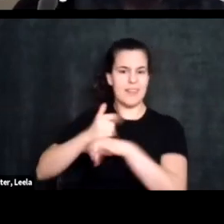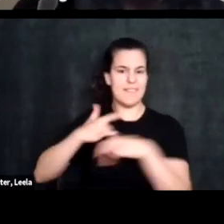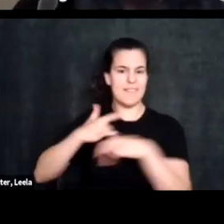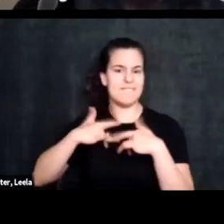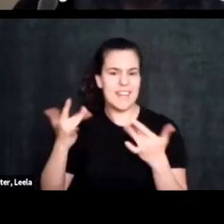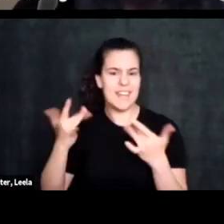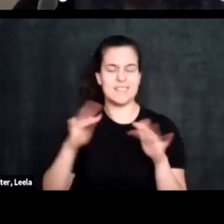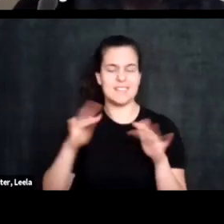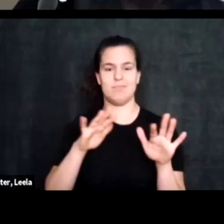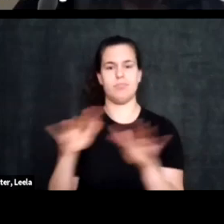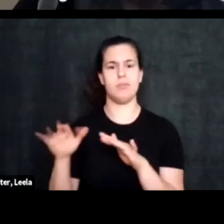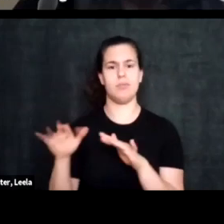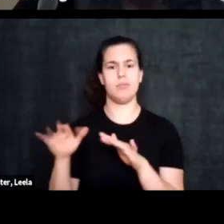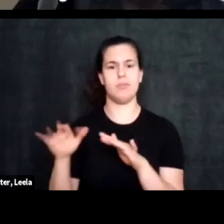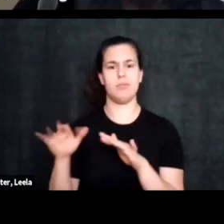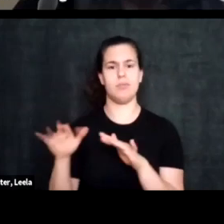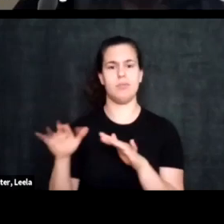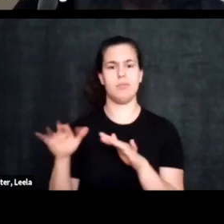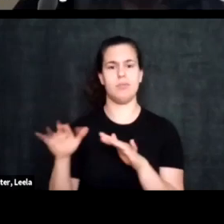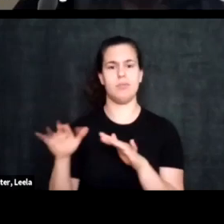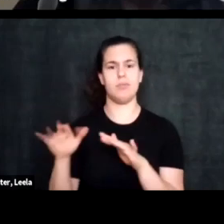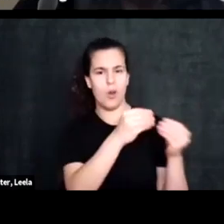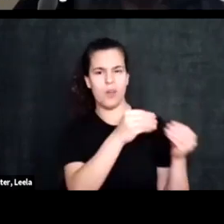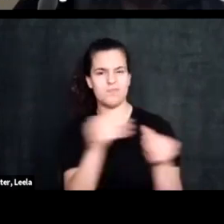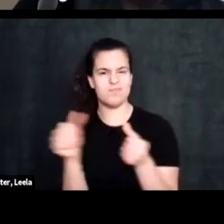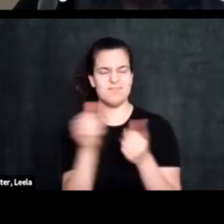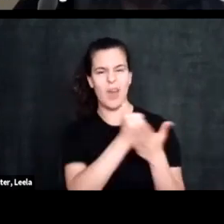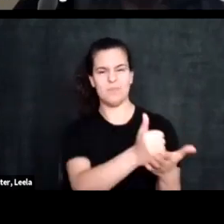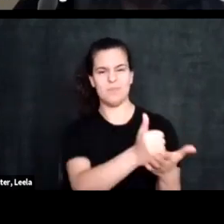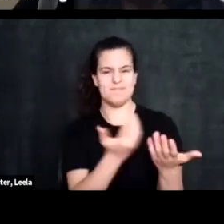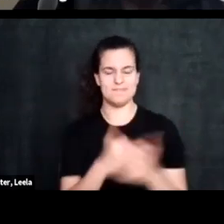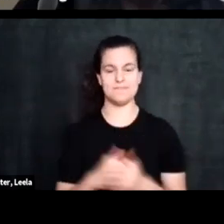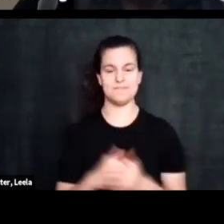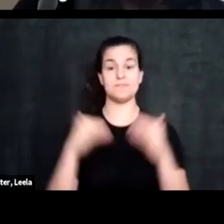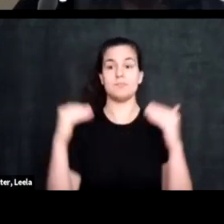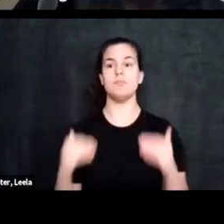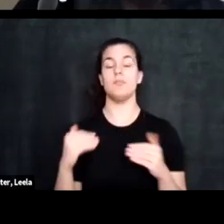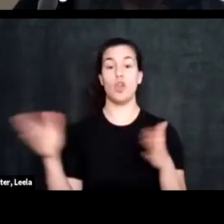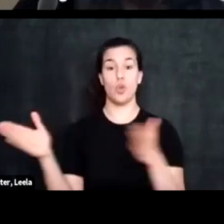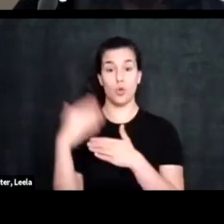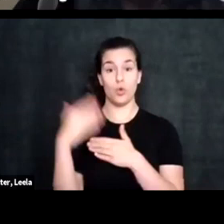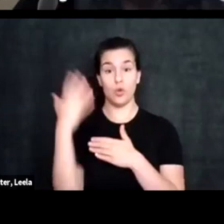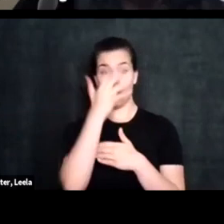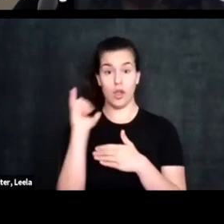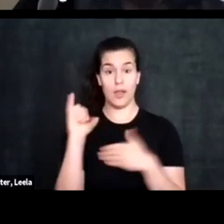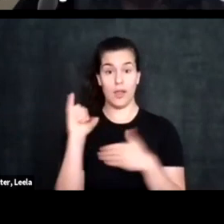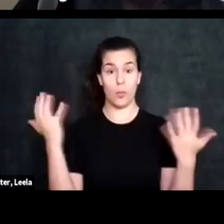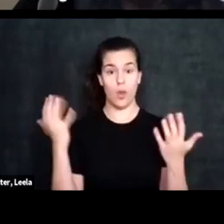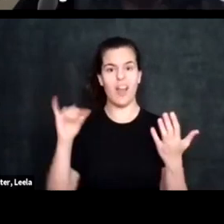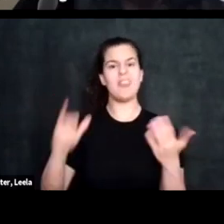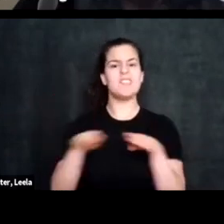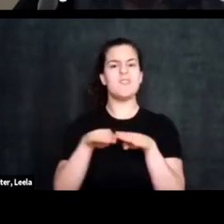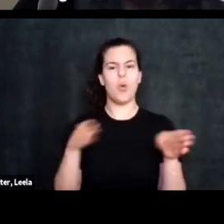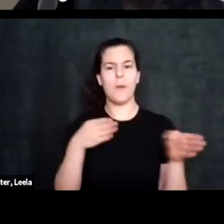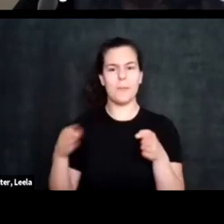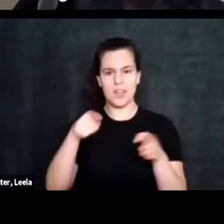here at Lamar a lot more smoother. So here next is a floor plan because we want you to kind of get an idea of what the room